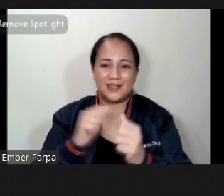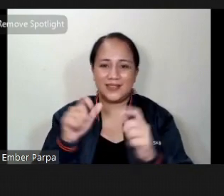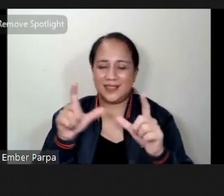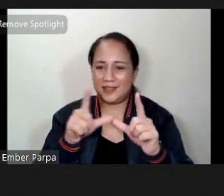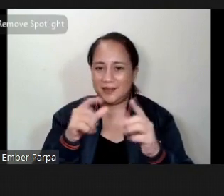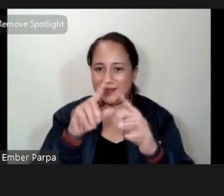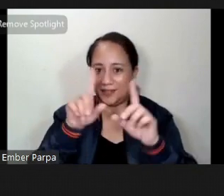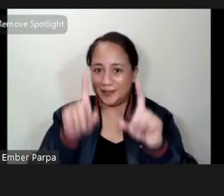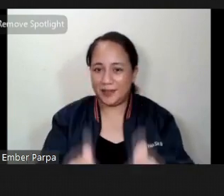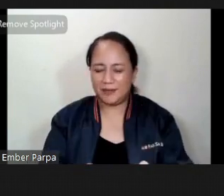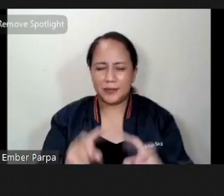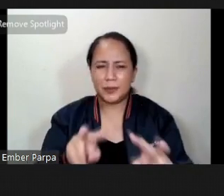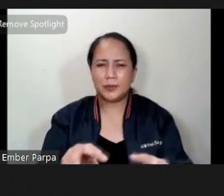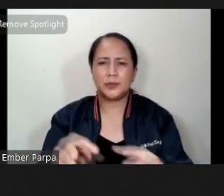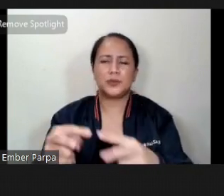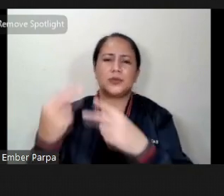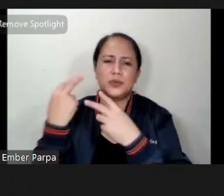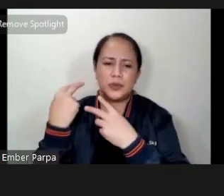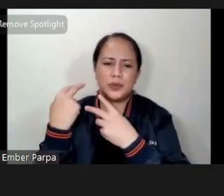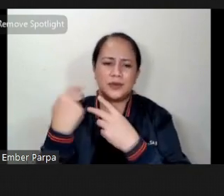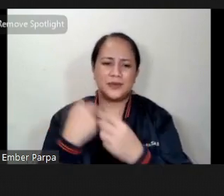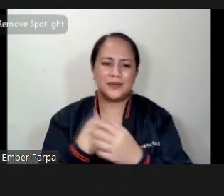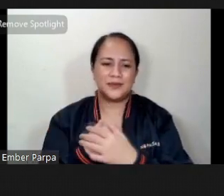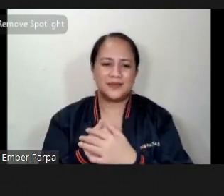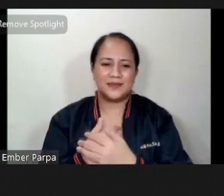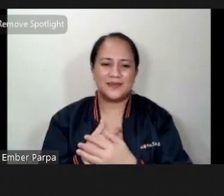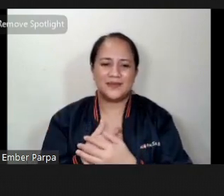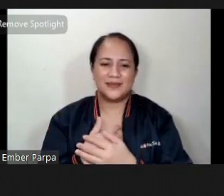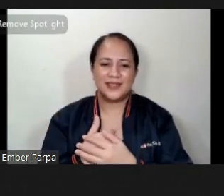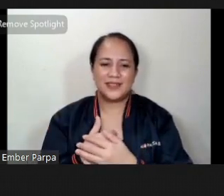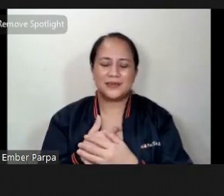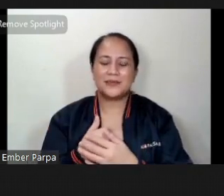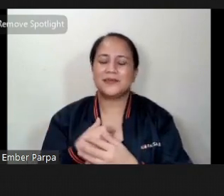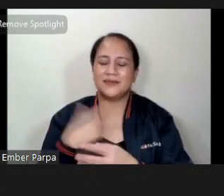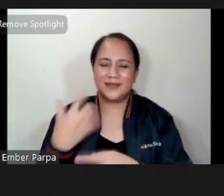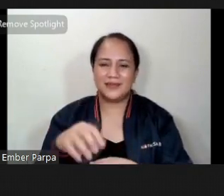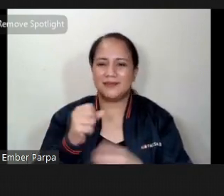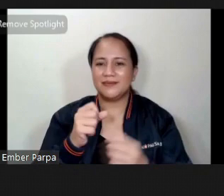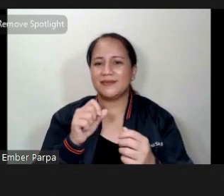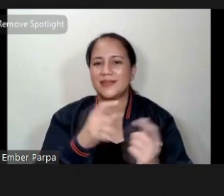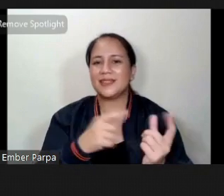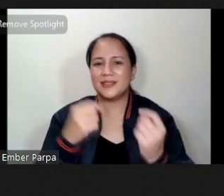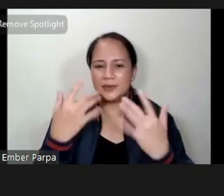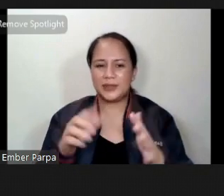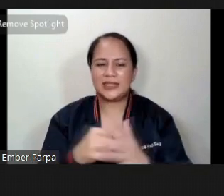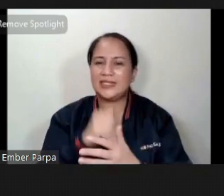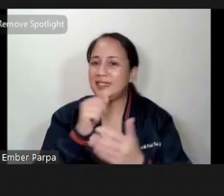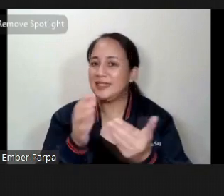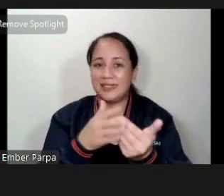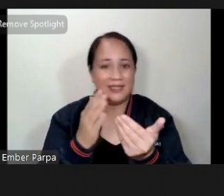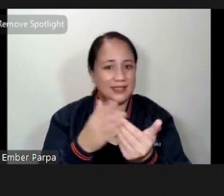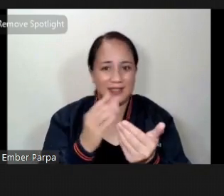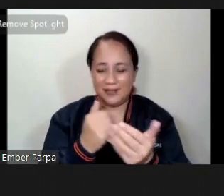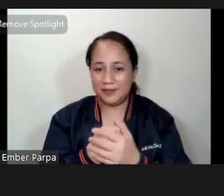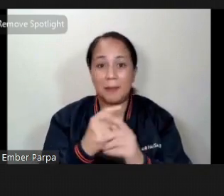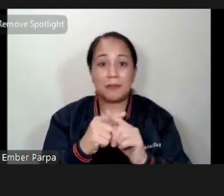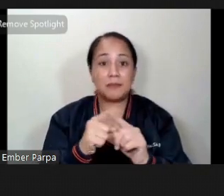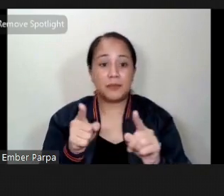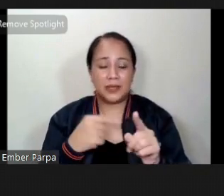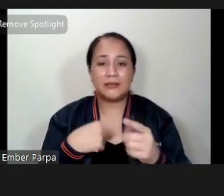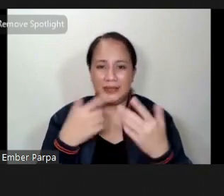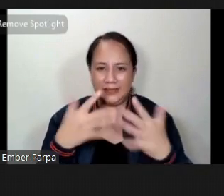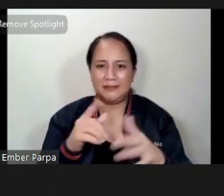Looking back, I could say, I did that. It wasn't easy nor pretty, but I did